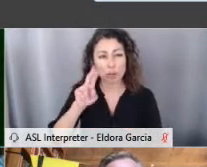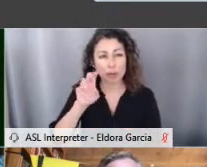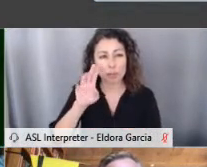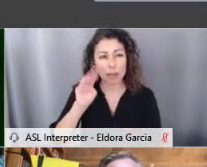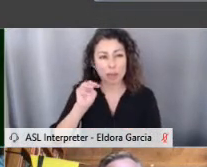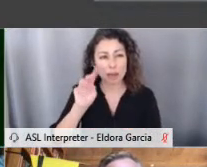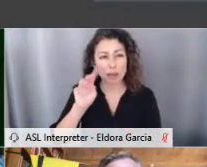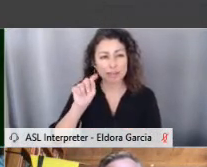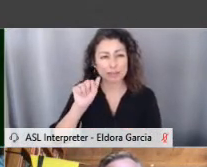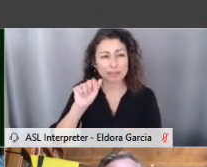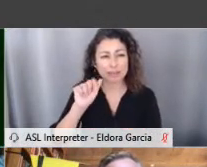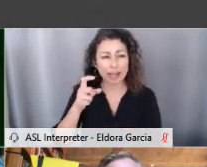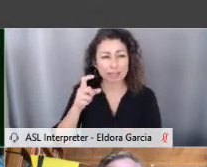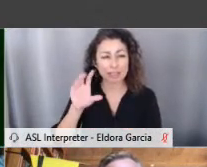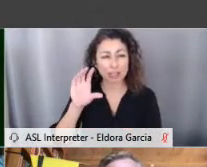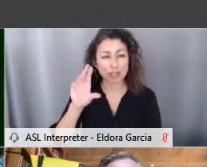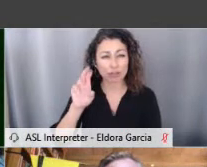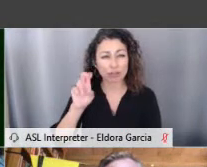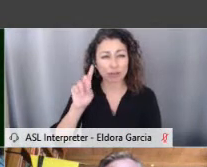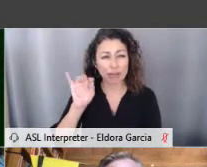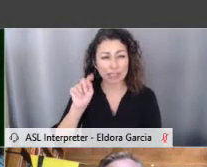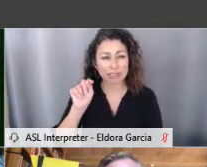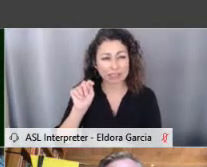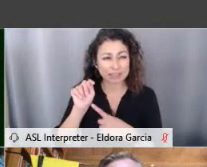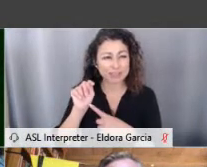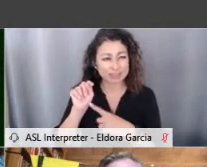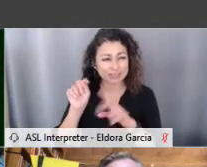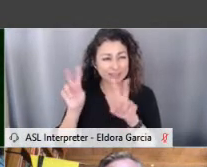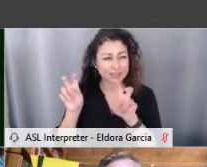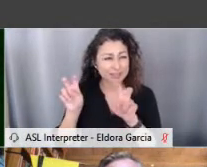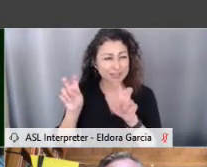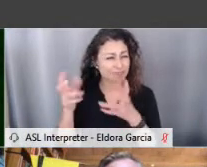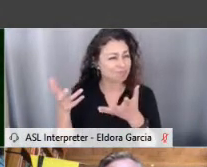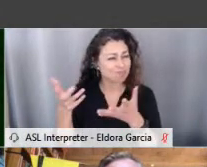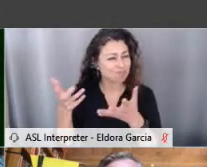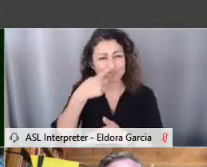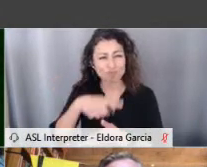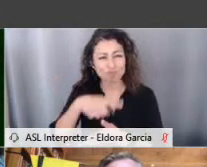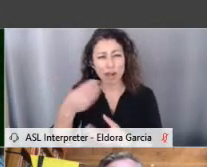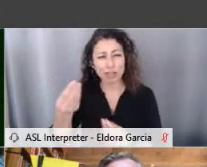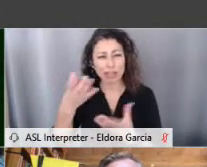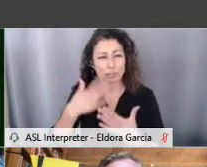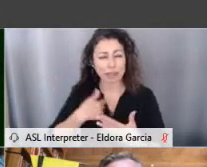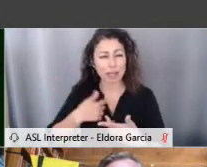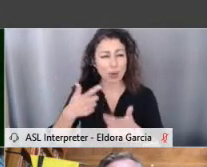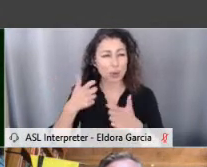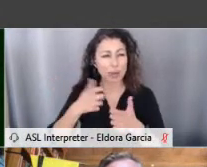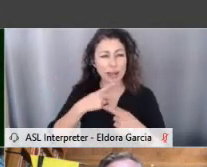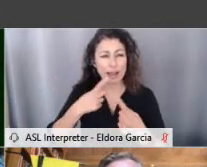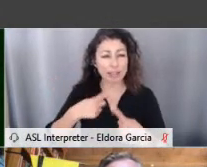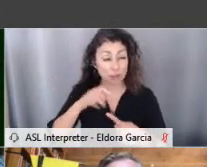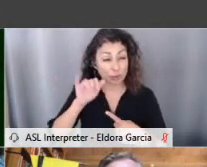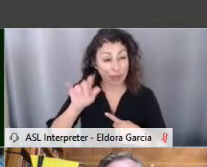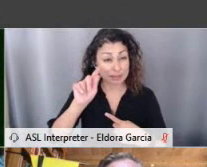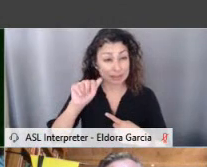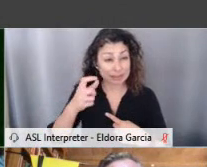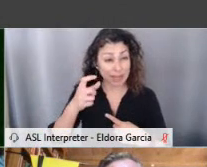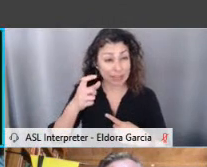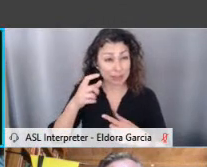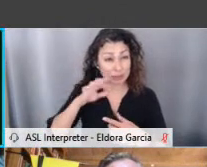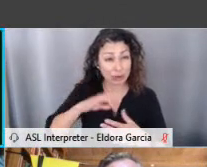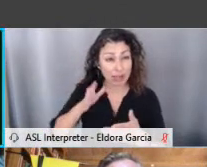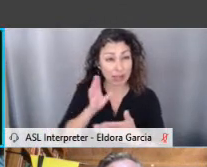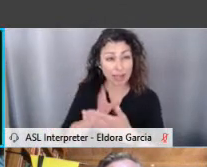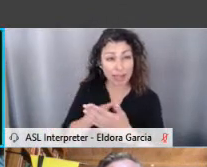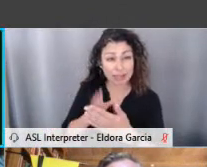tax credit, and if I could just have a quick answer to, is that a tax credit against